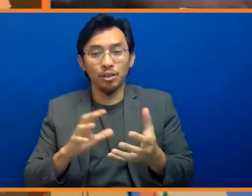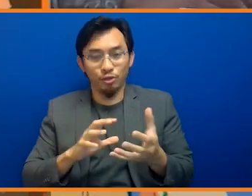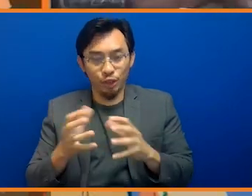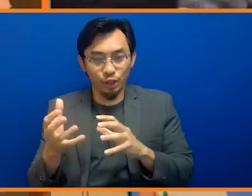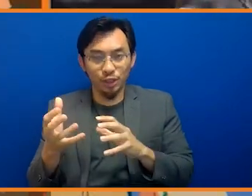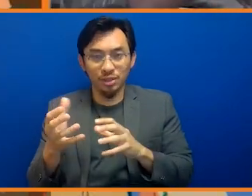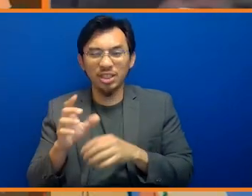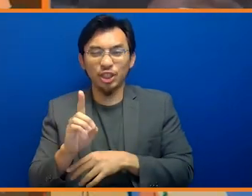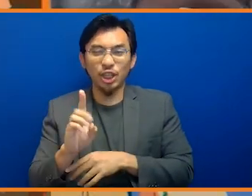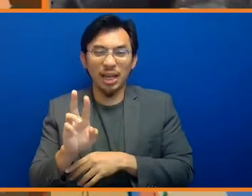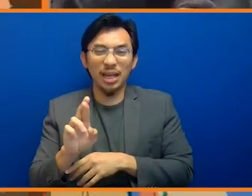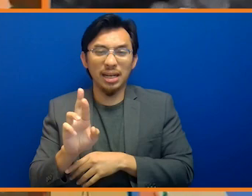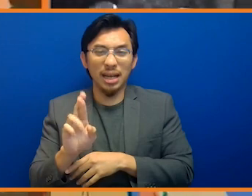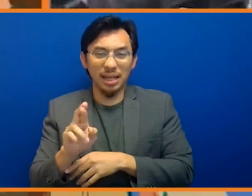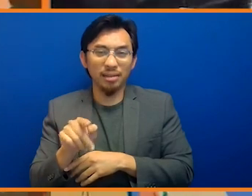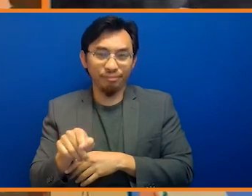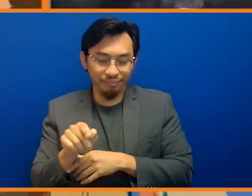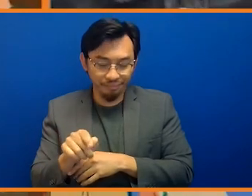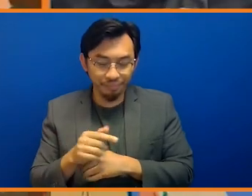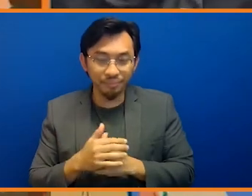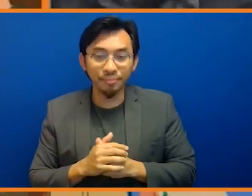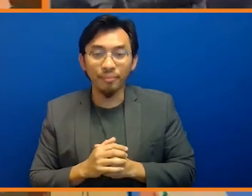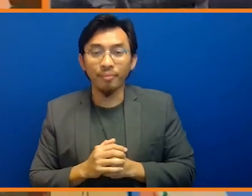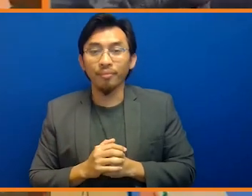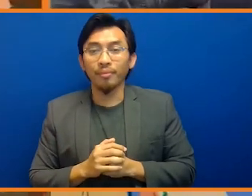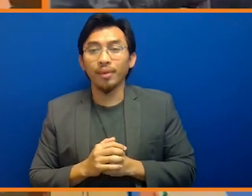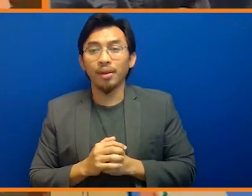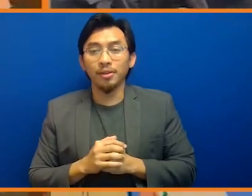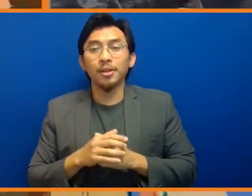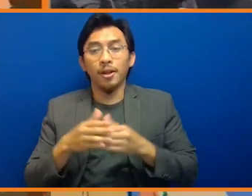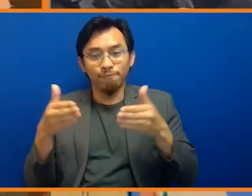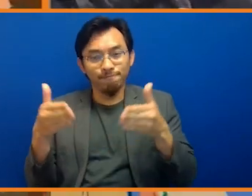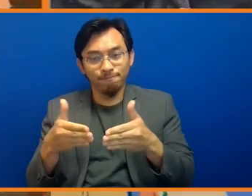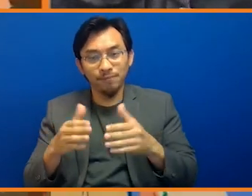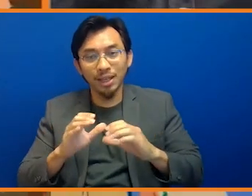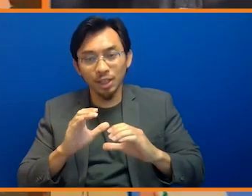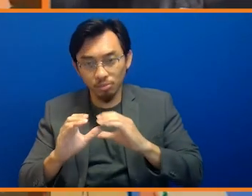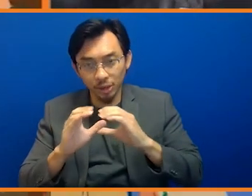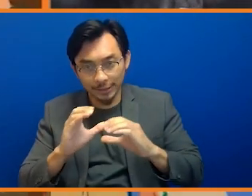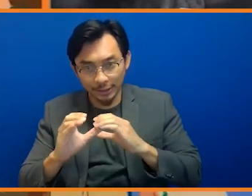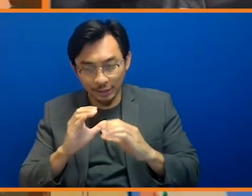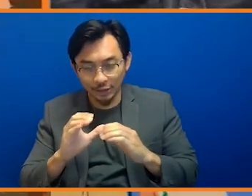disaster risk reduction and communication in the practical way.